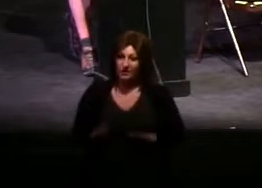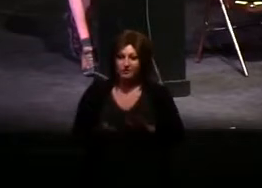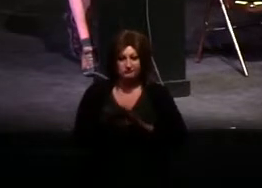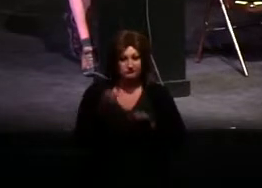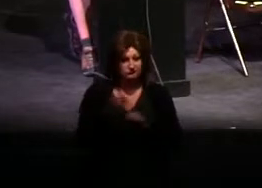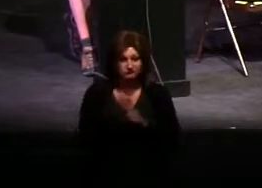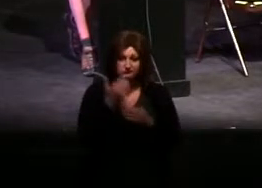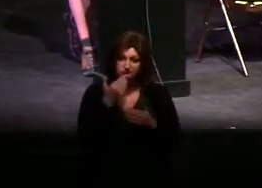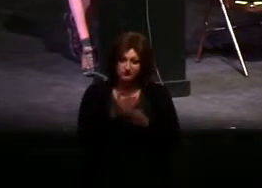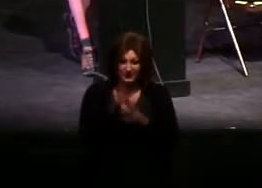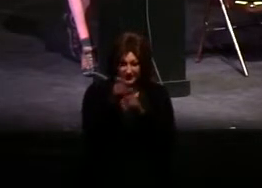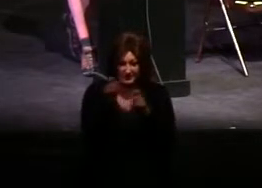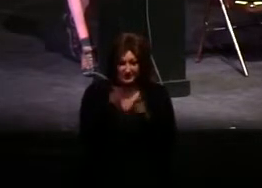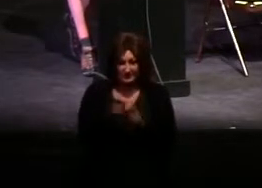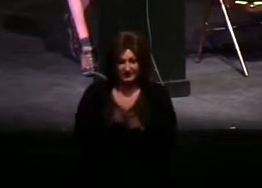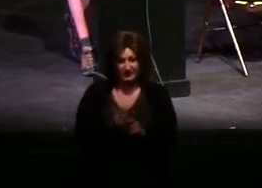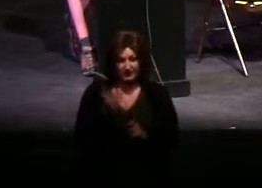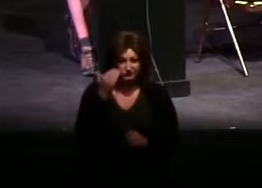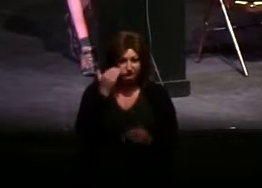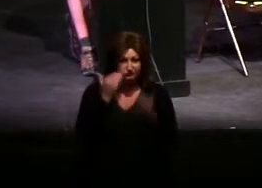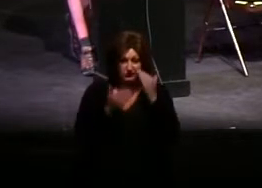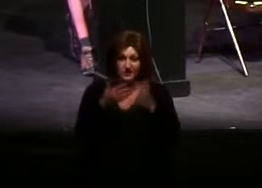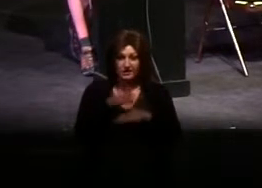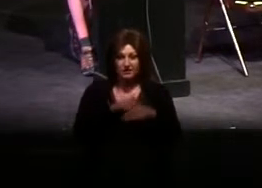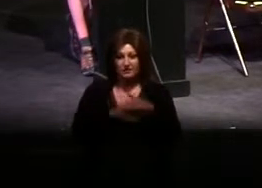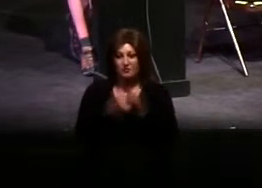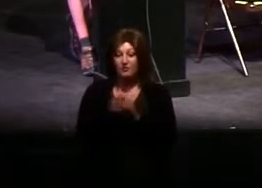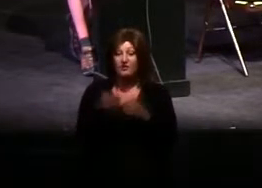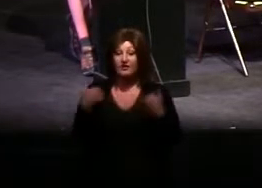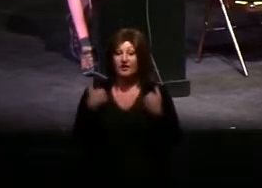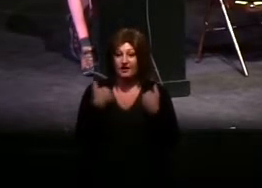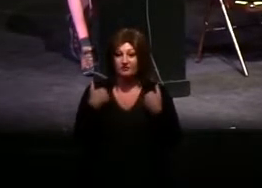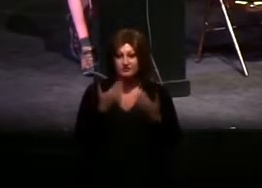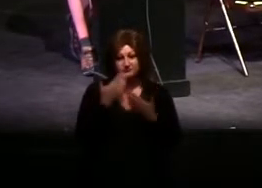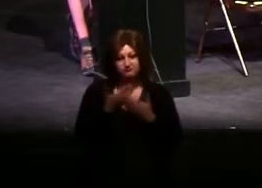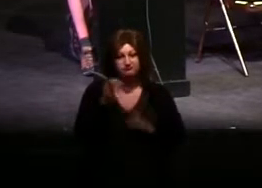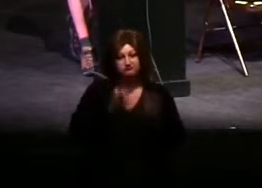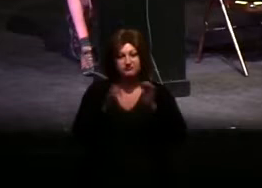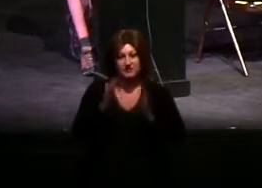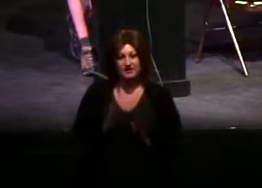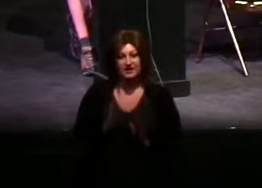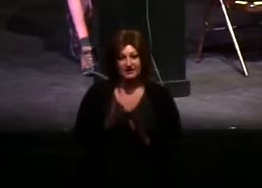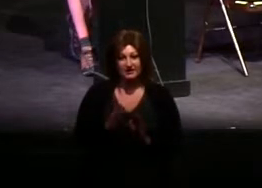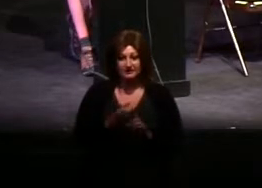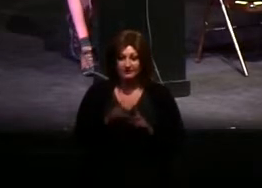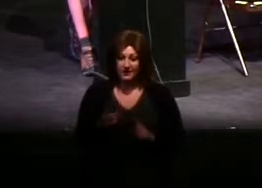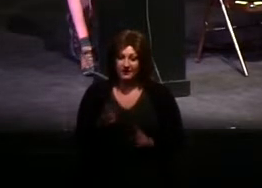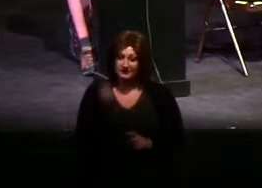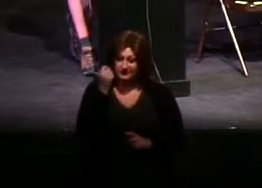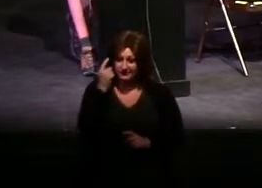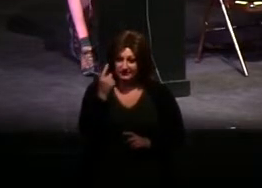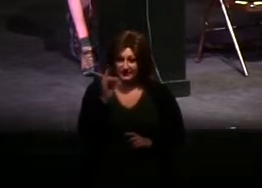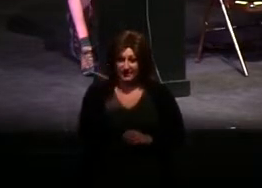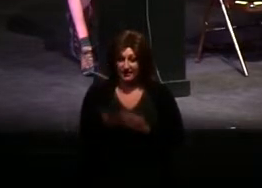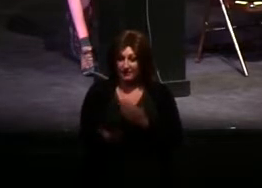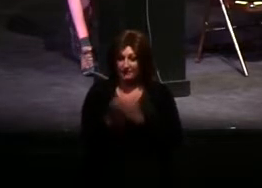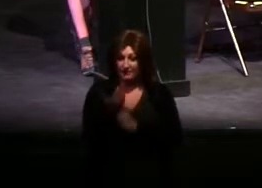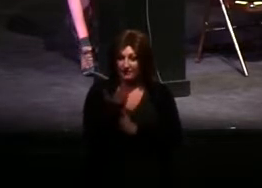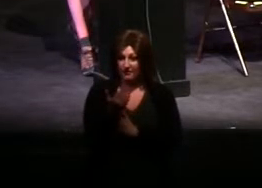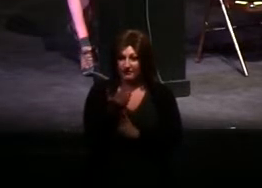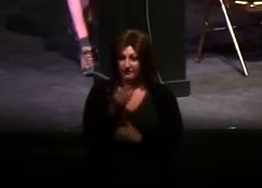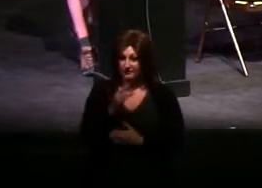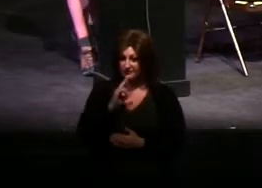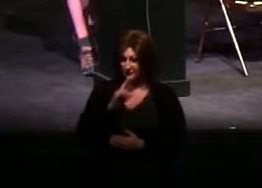efficient, detail-oriented, and comfortable with animals, a good scientist. But she realized that morning that she